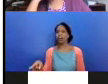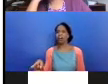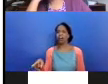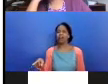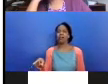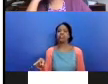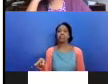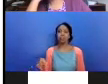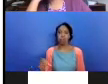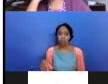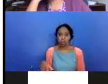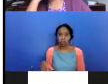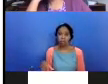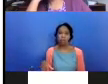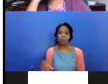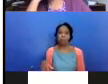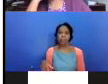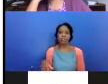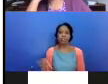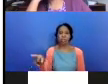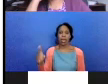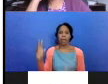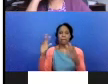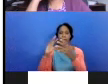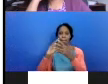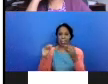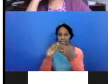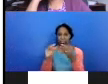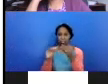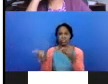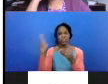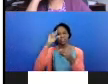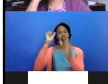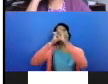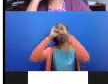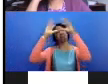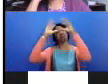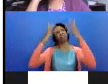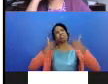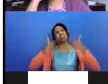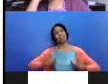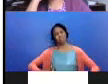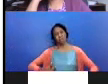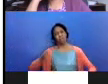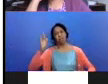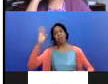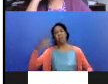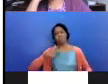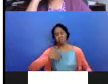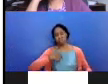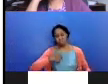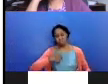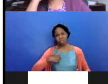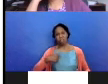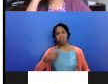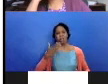or whatever in childhood, but has an aunt who's saying, well, that's wrong that that's being